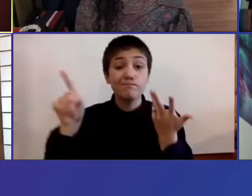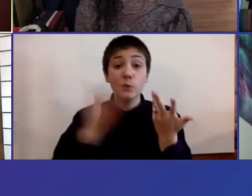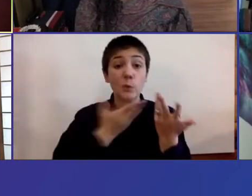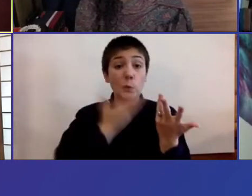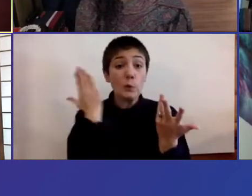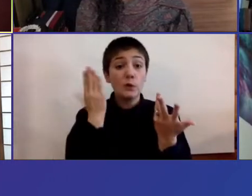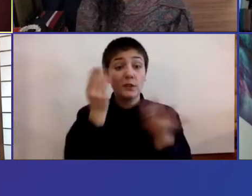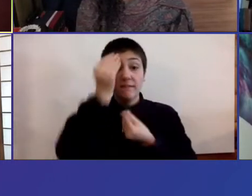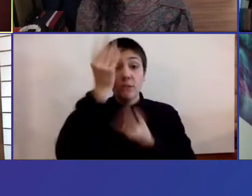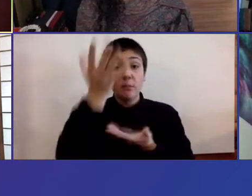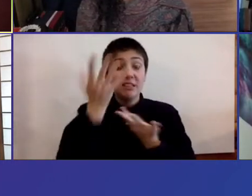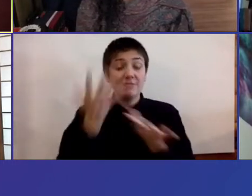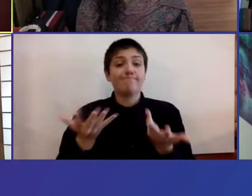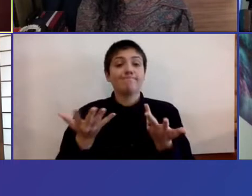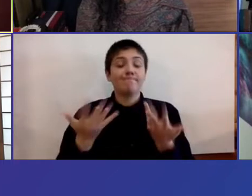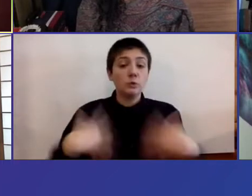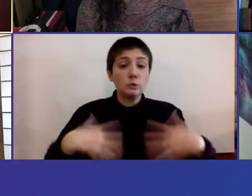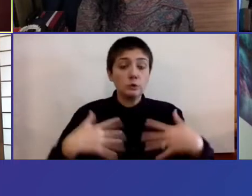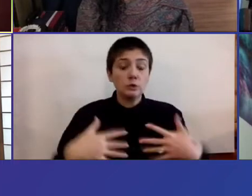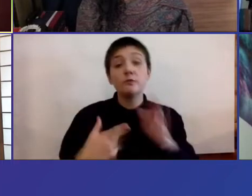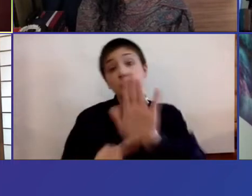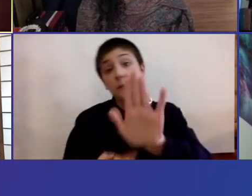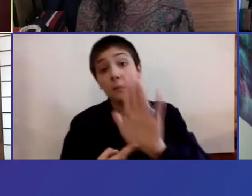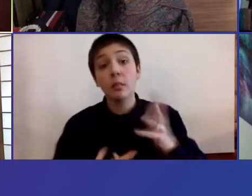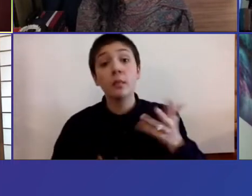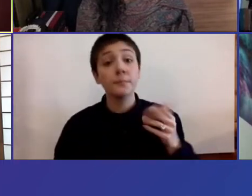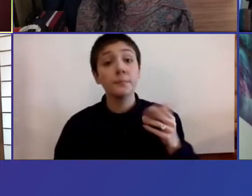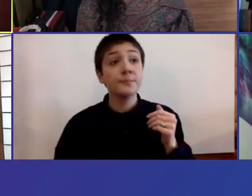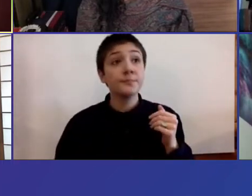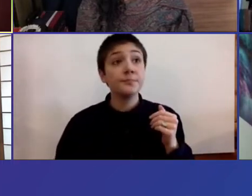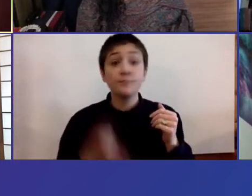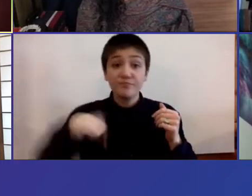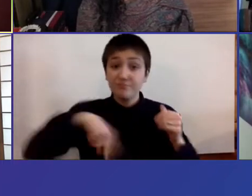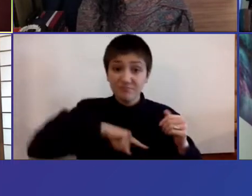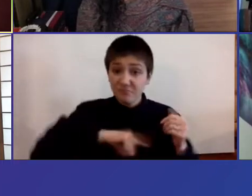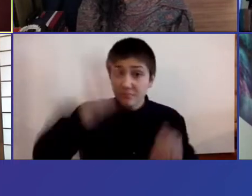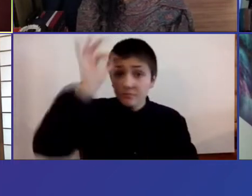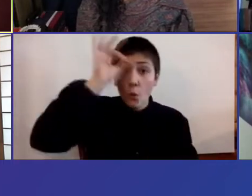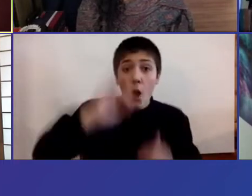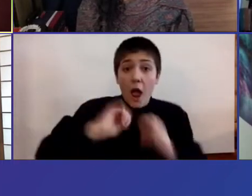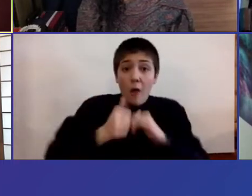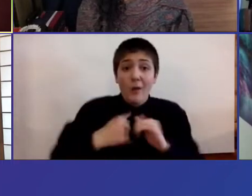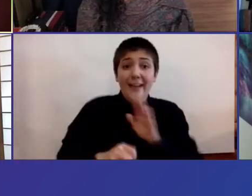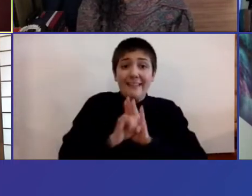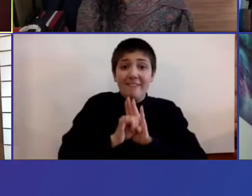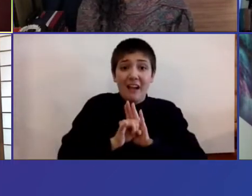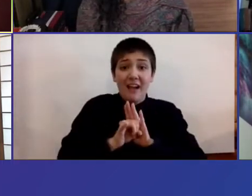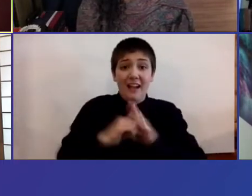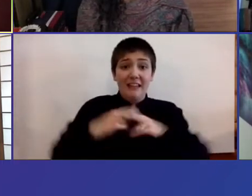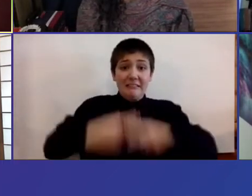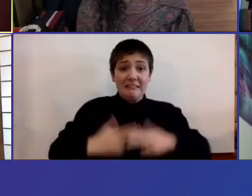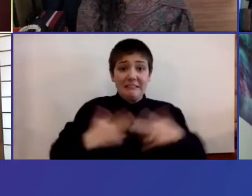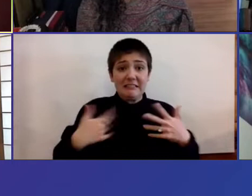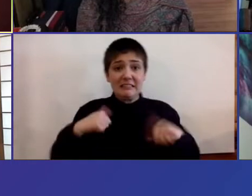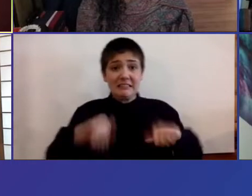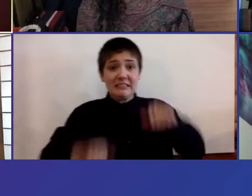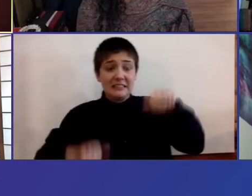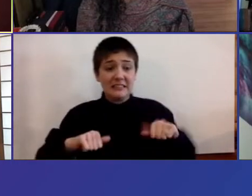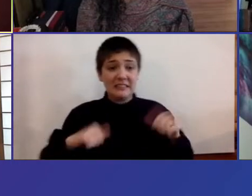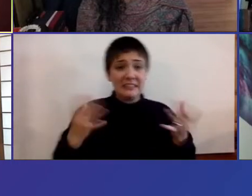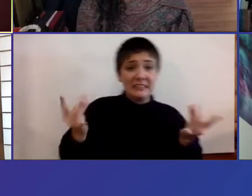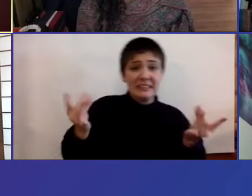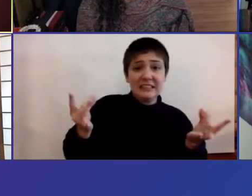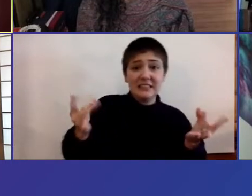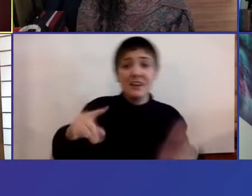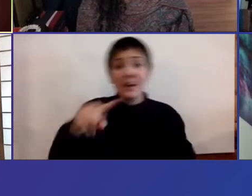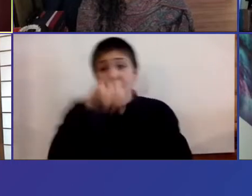We don't know a lot of times, for example, we don't even know what to call ourselves. Are we Black? Are we Negro?